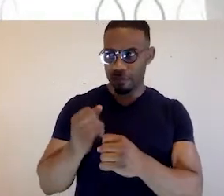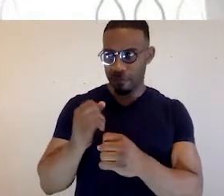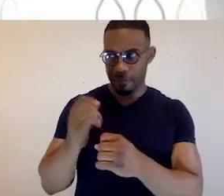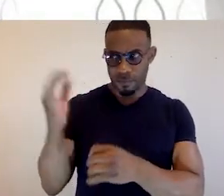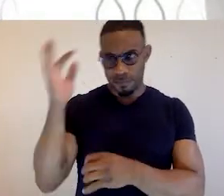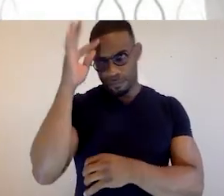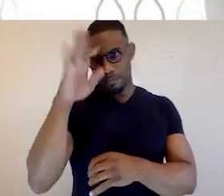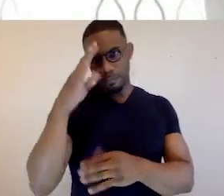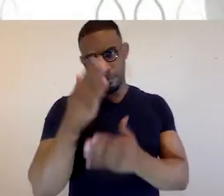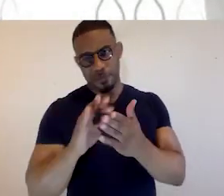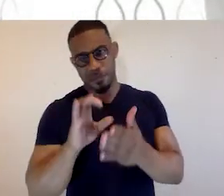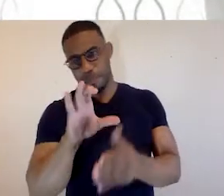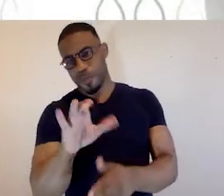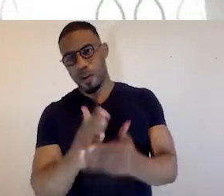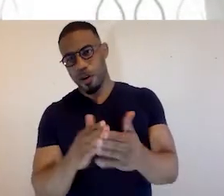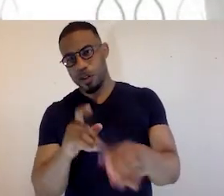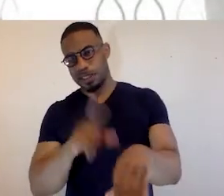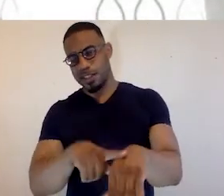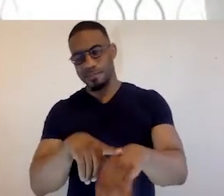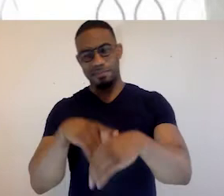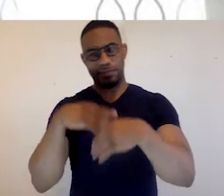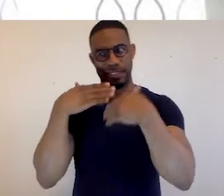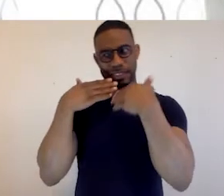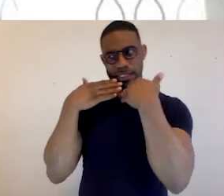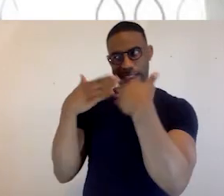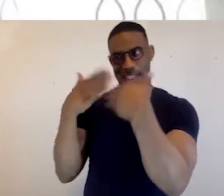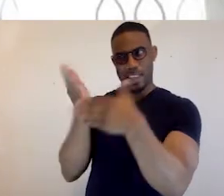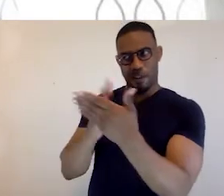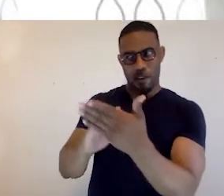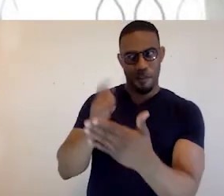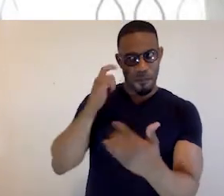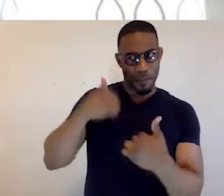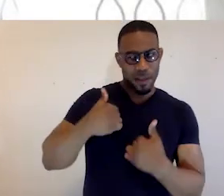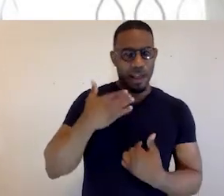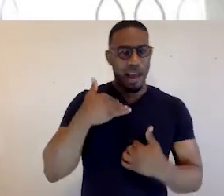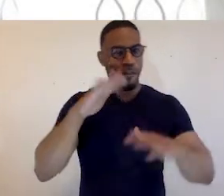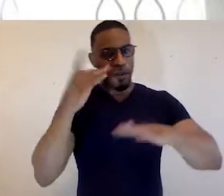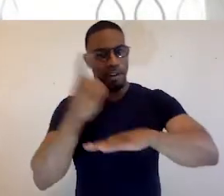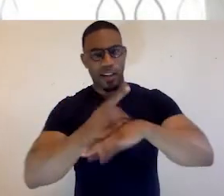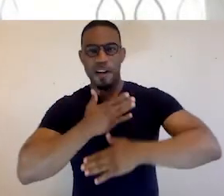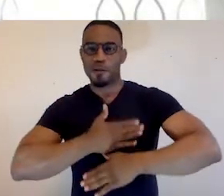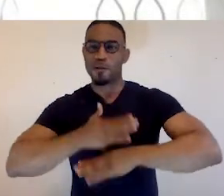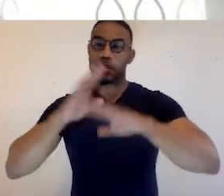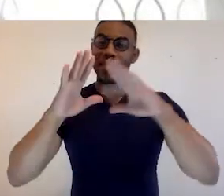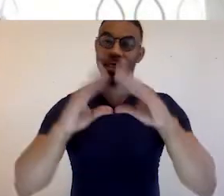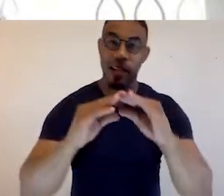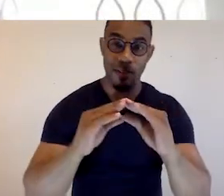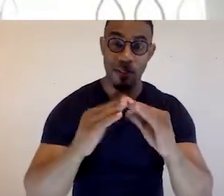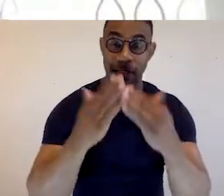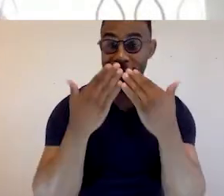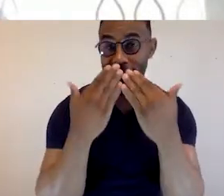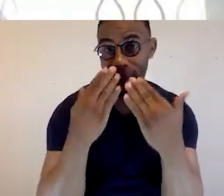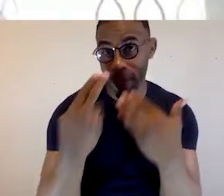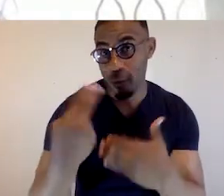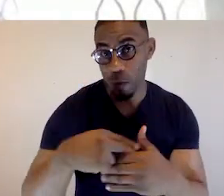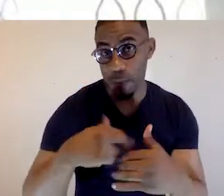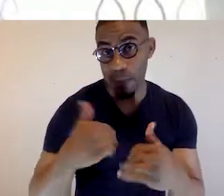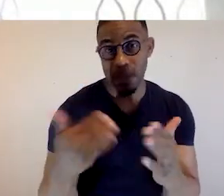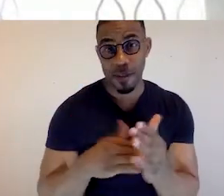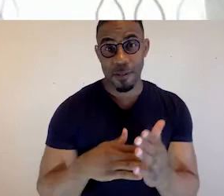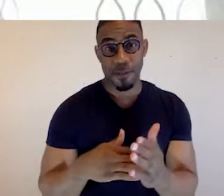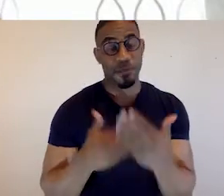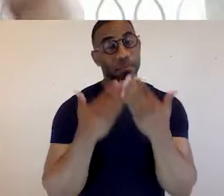of her allotted time. Have a great day. Enjoy the conference. Thank you for joining me